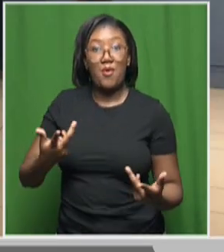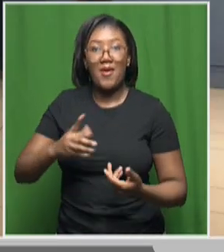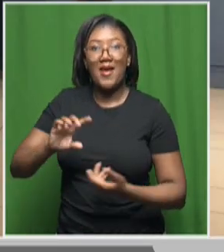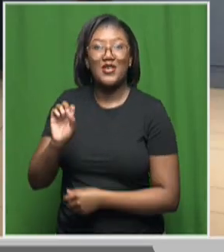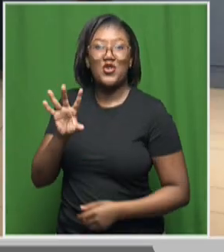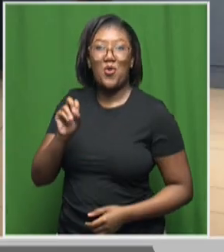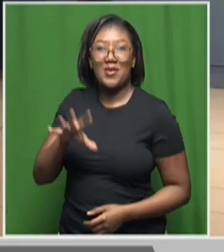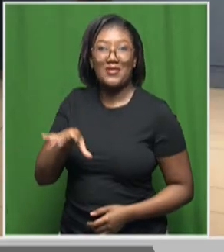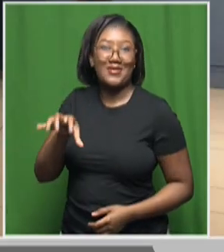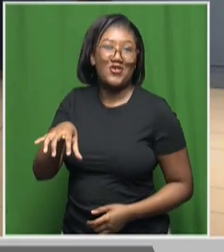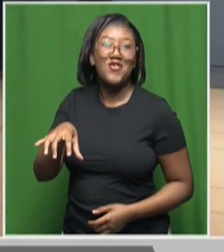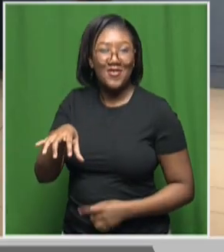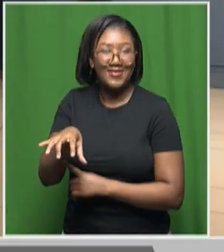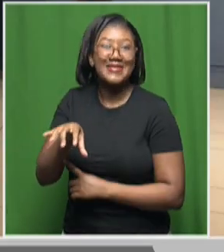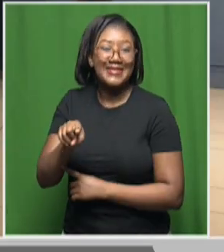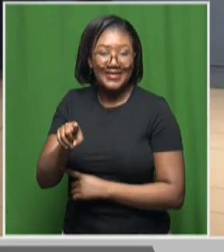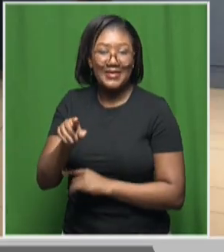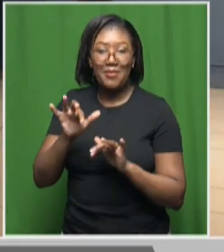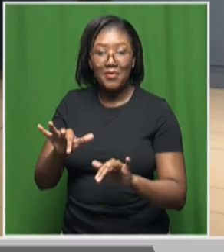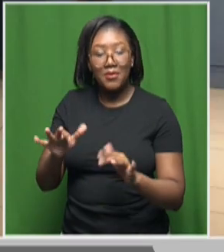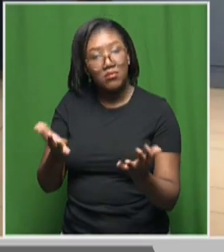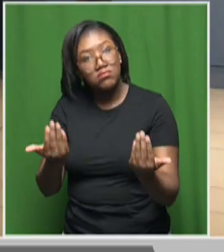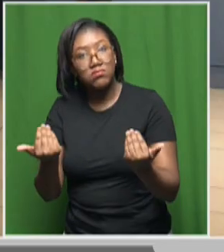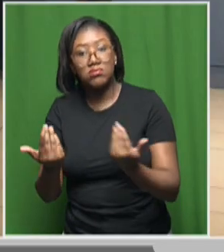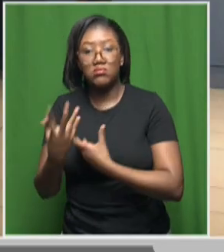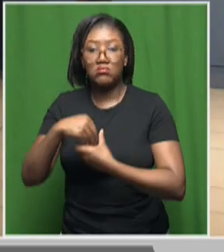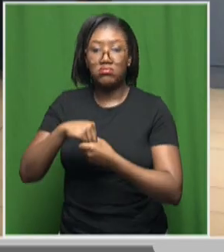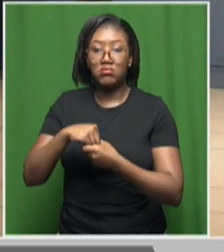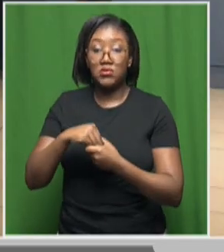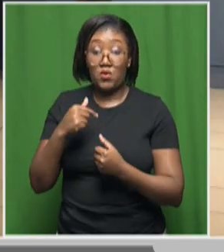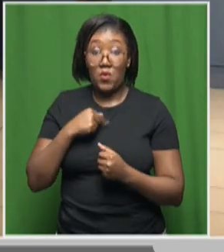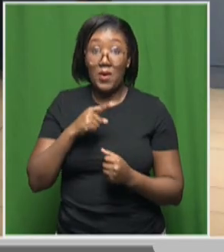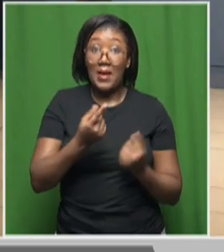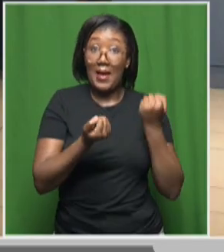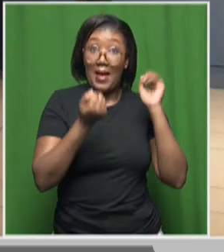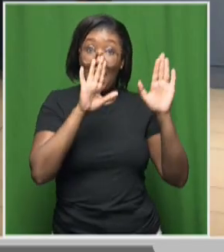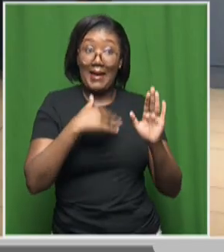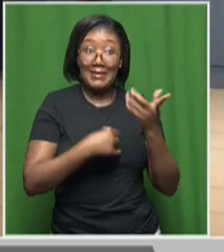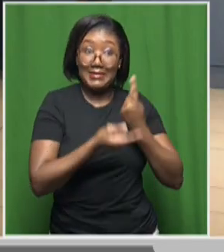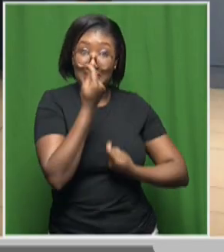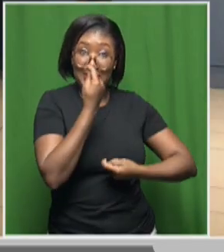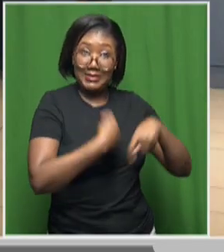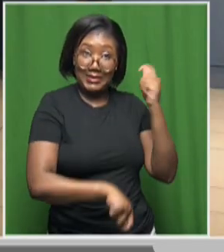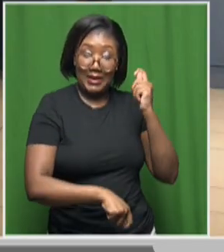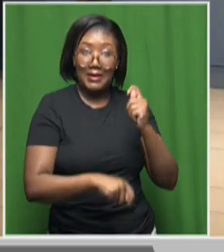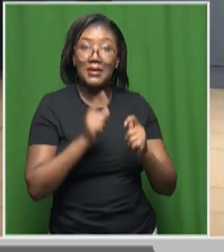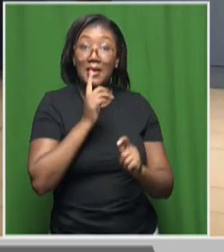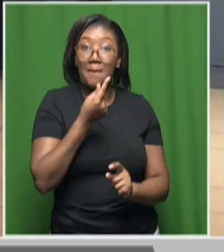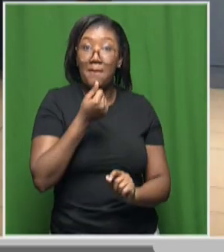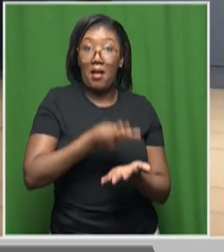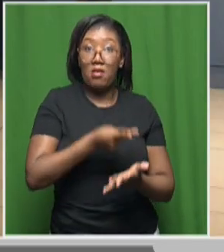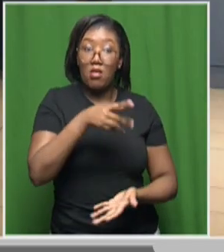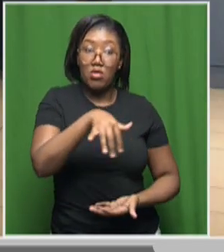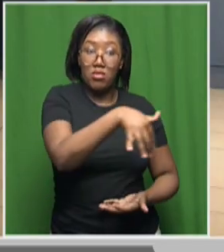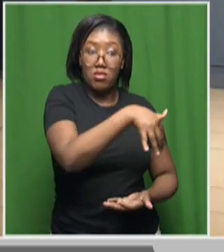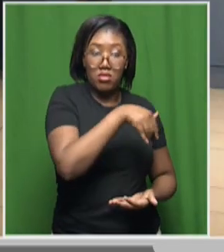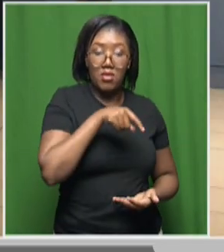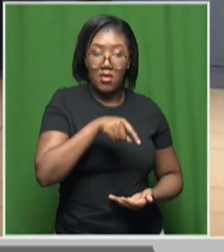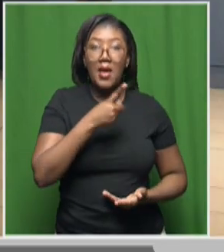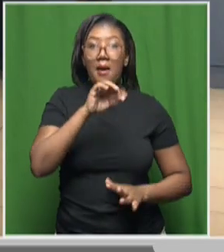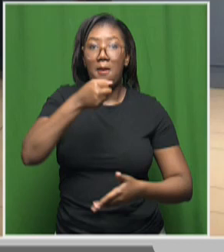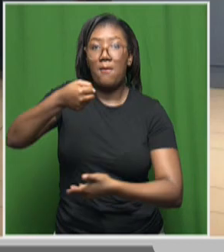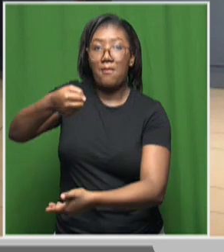so parts of our sales sponsor the school, which will be to teach and